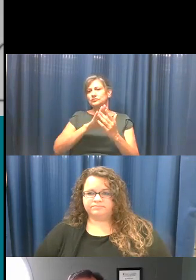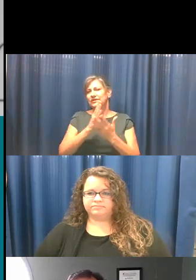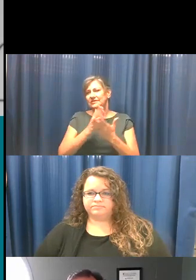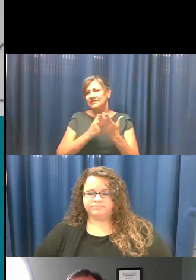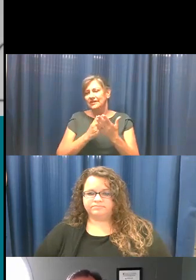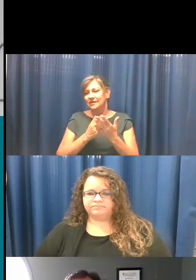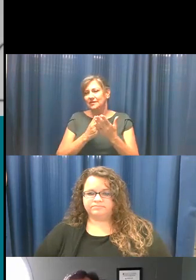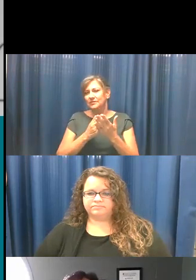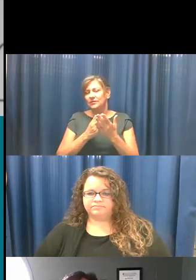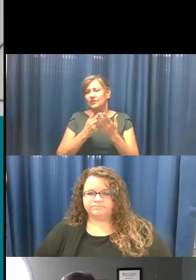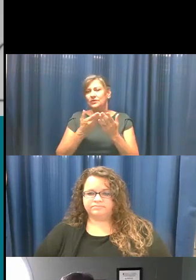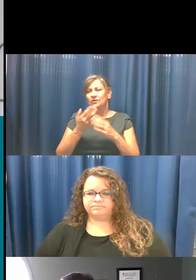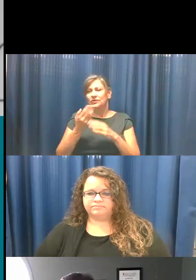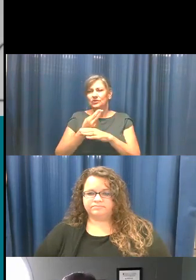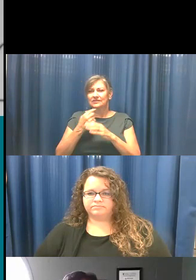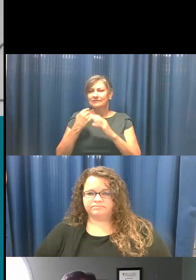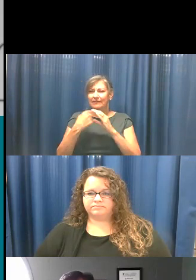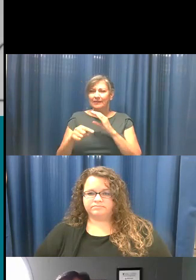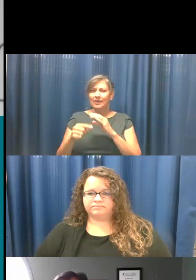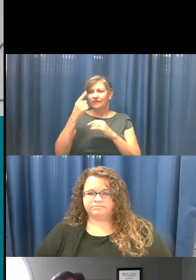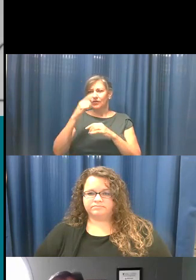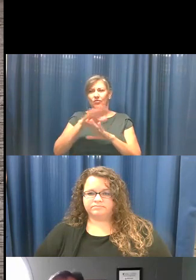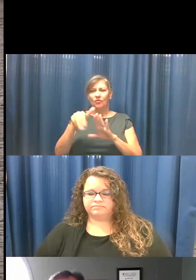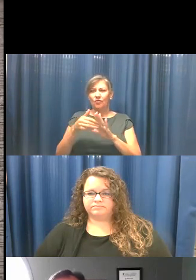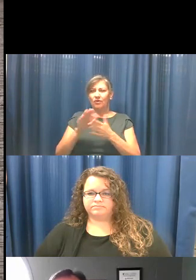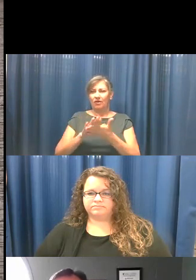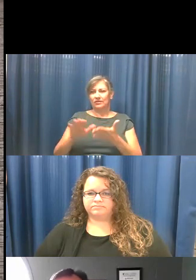email to the whole college as well. So